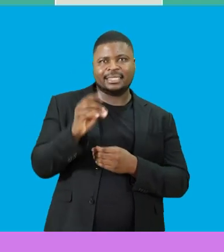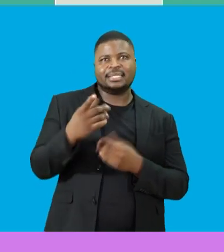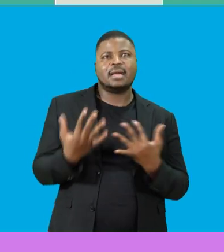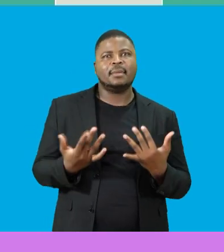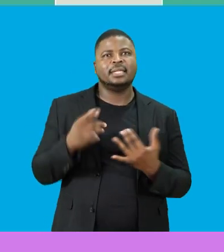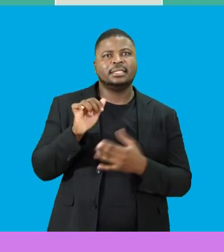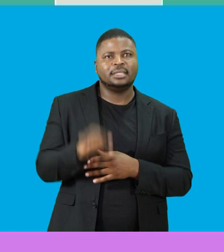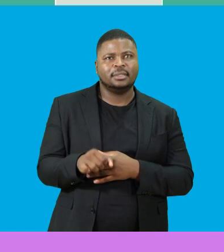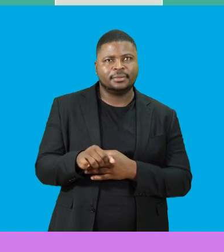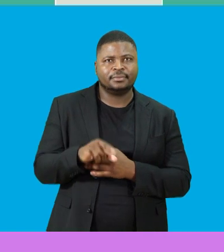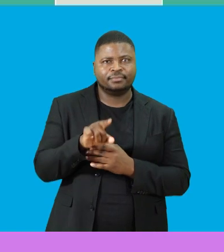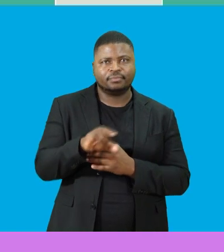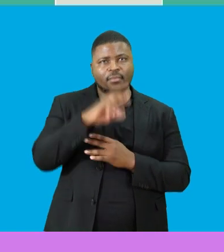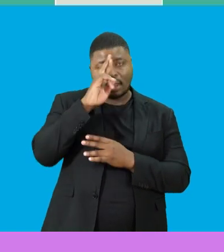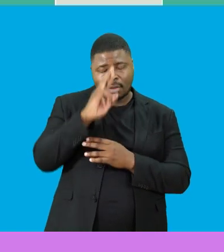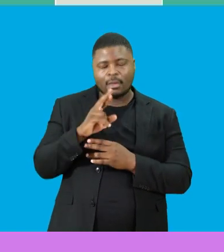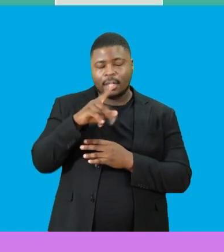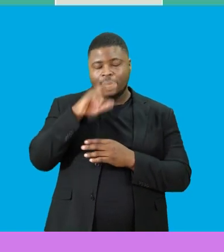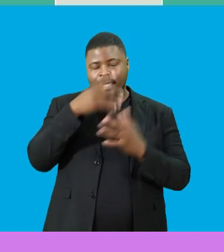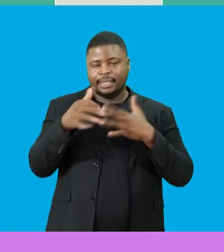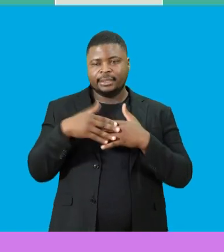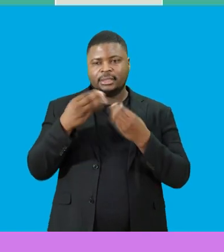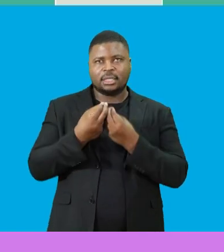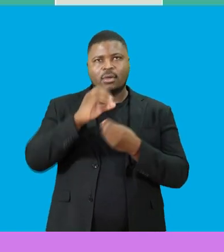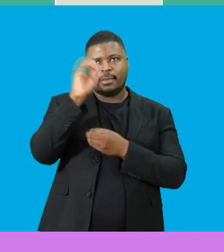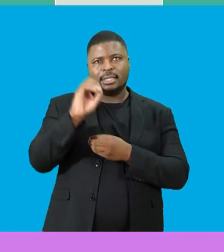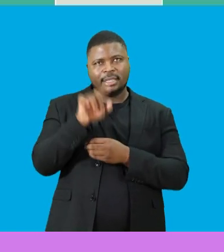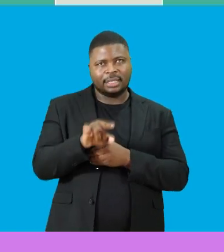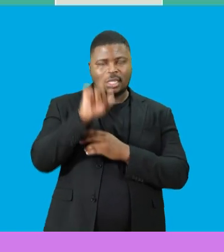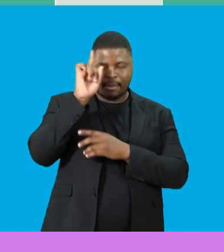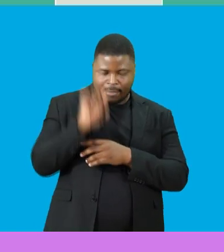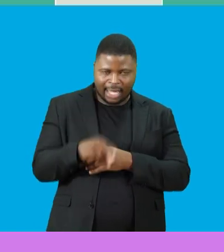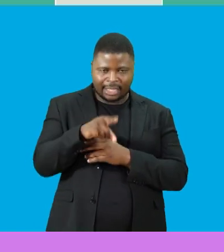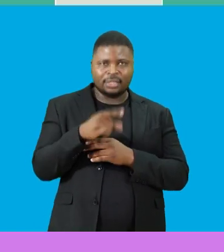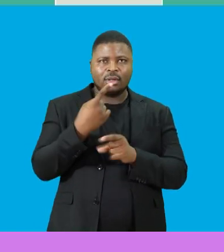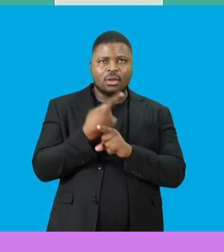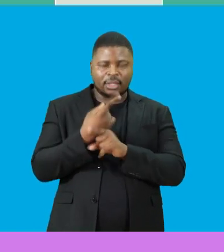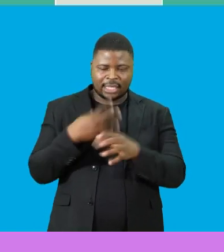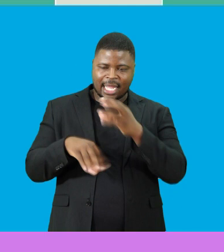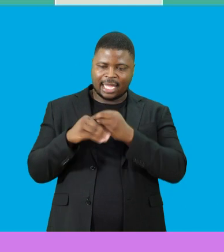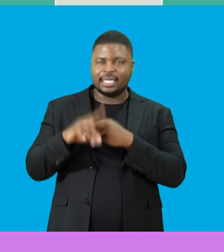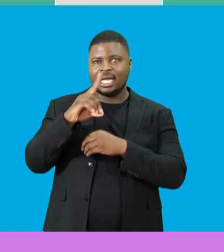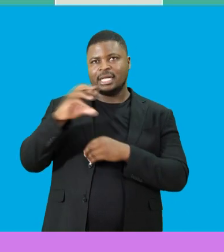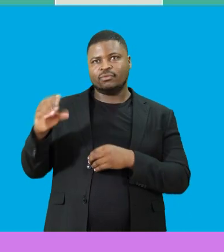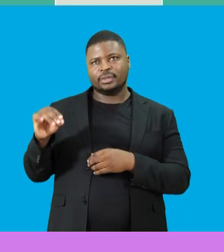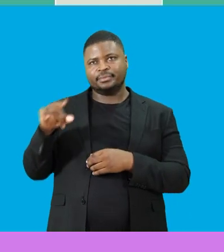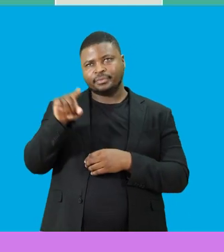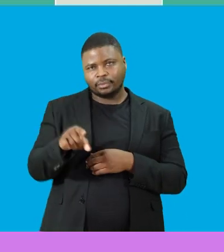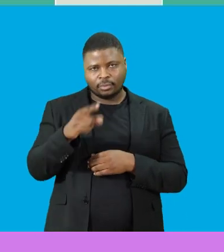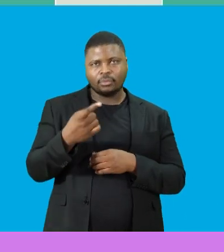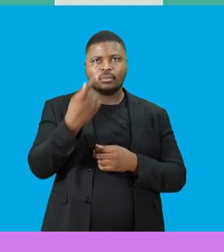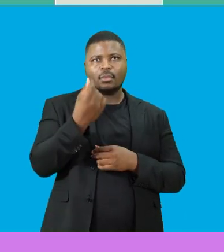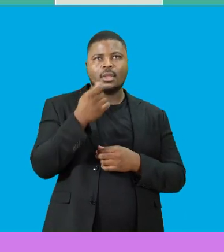percentage. So it means as a percentage, whatever we do, we must multiply by 100. So they say express the